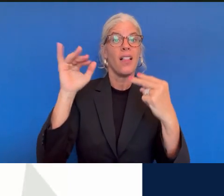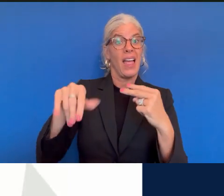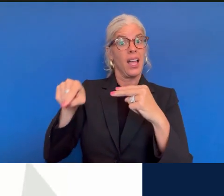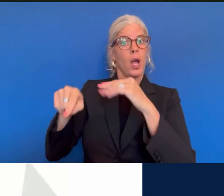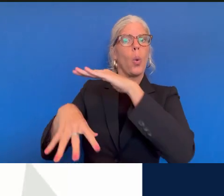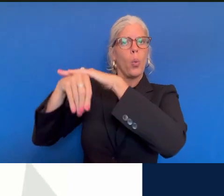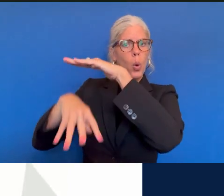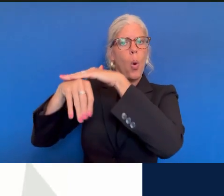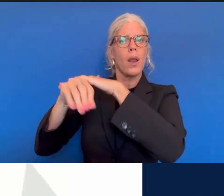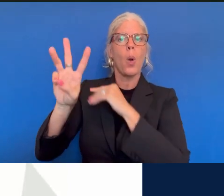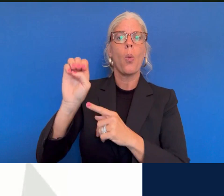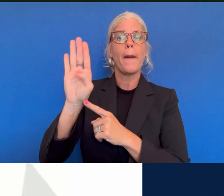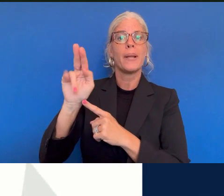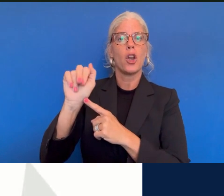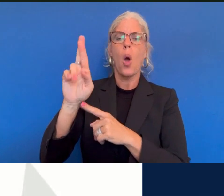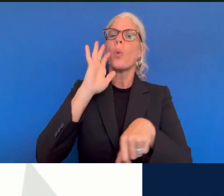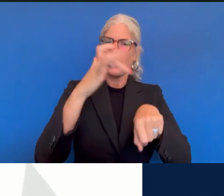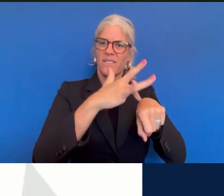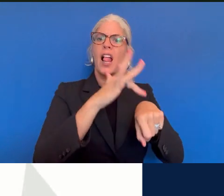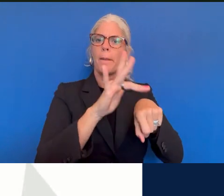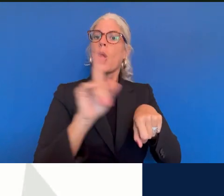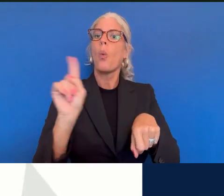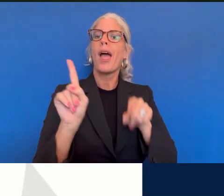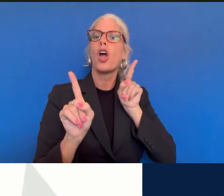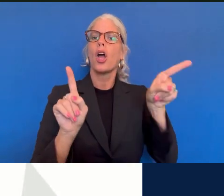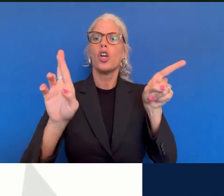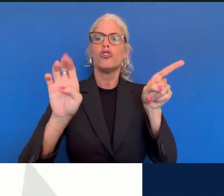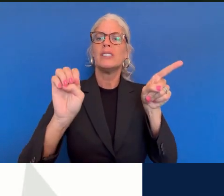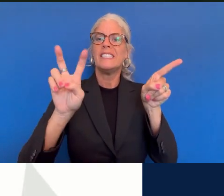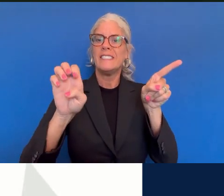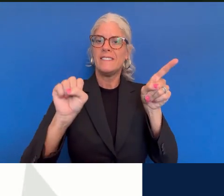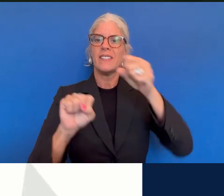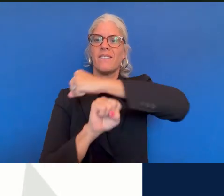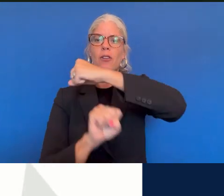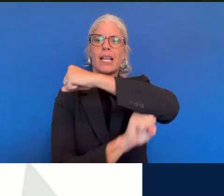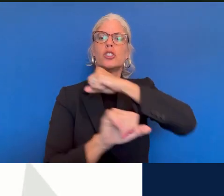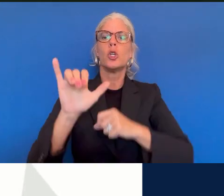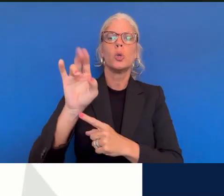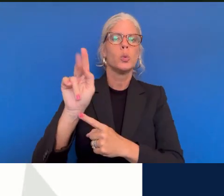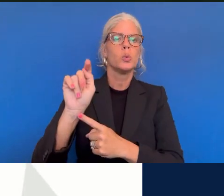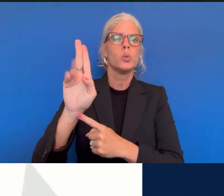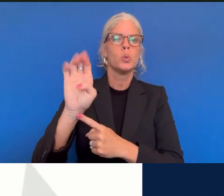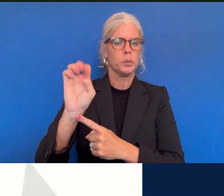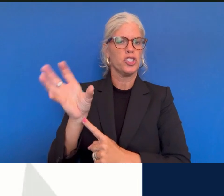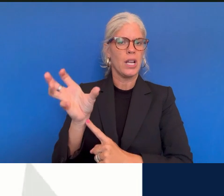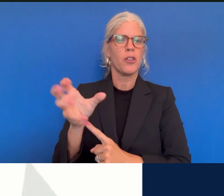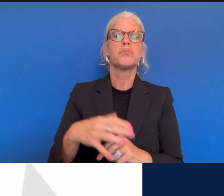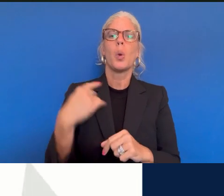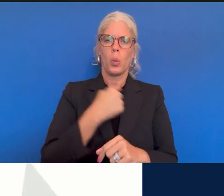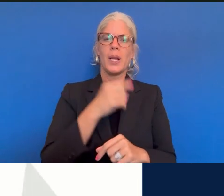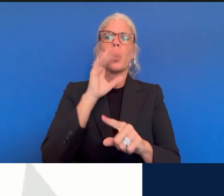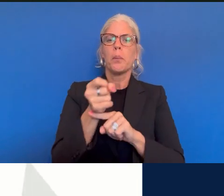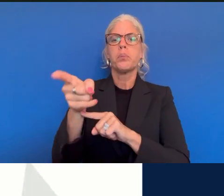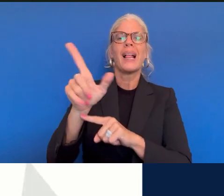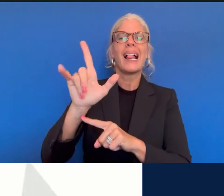much. I also wanted to let our audience know that a recording of this webinar will be available on the Reeve Foundation's YouTube channel.